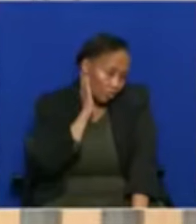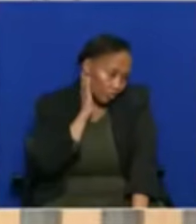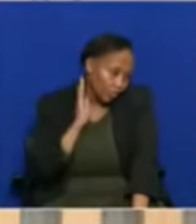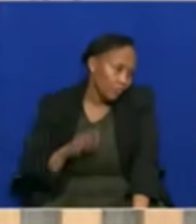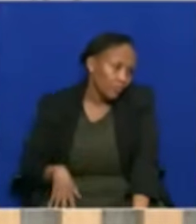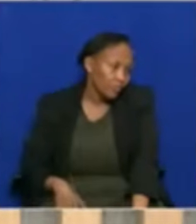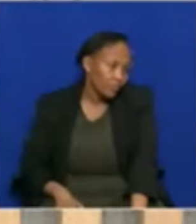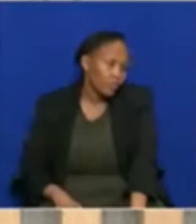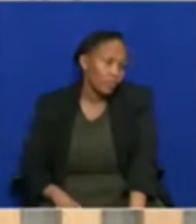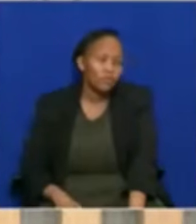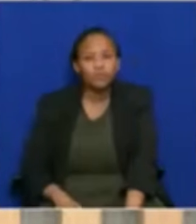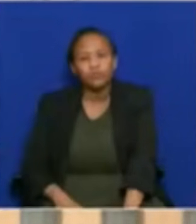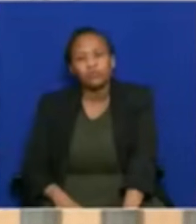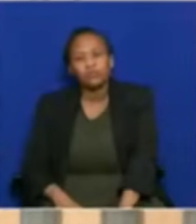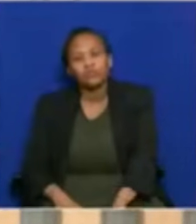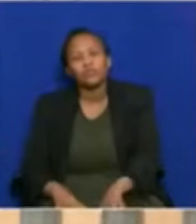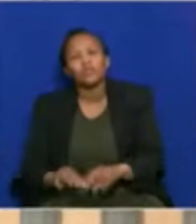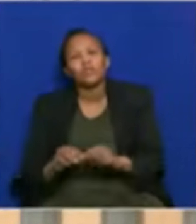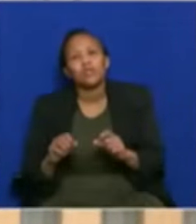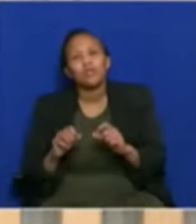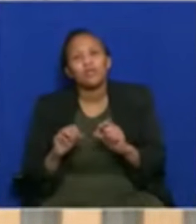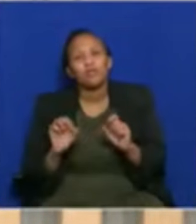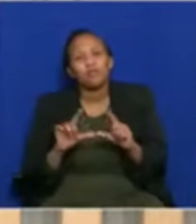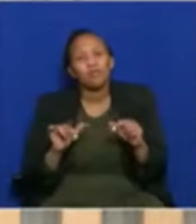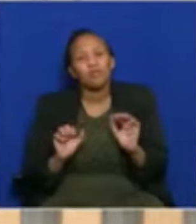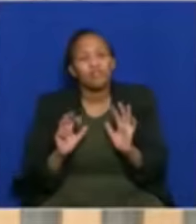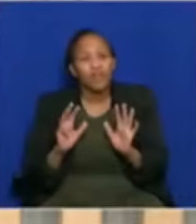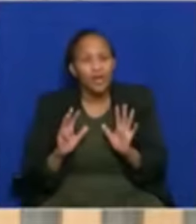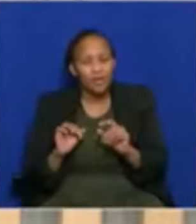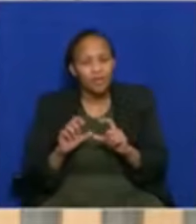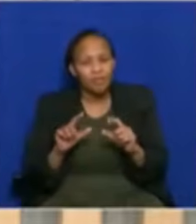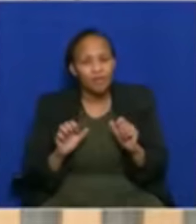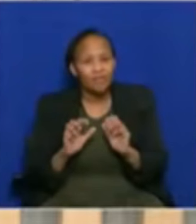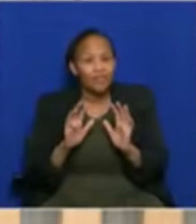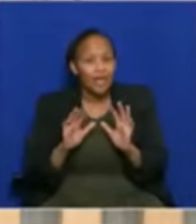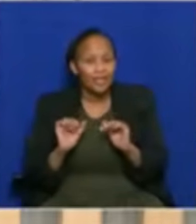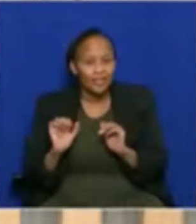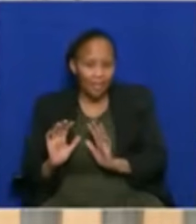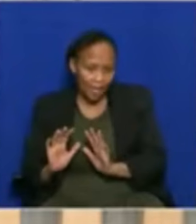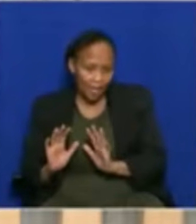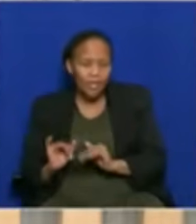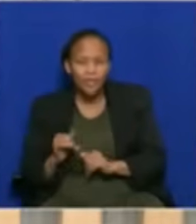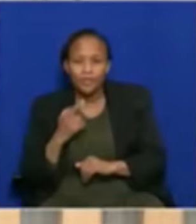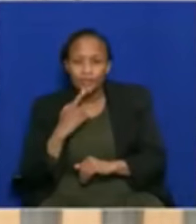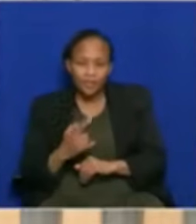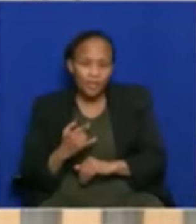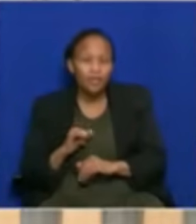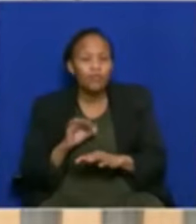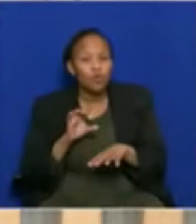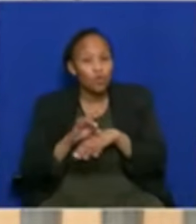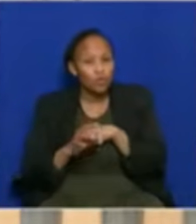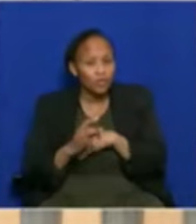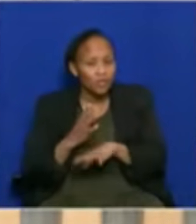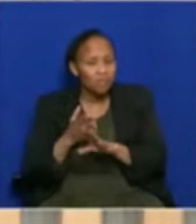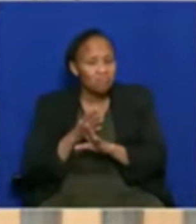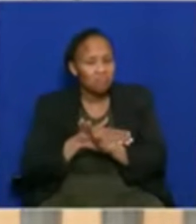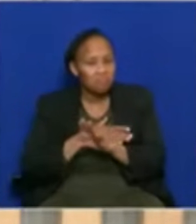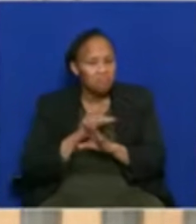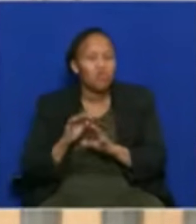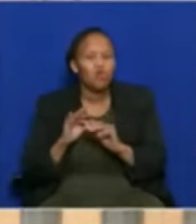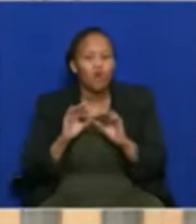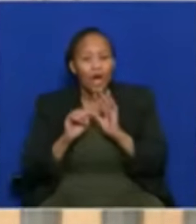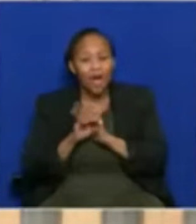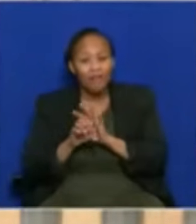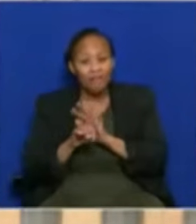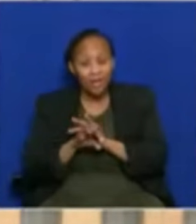9. Paragraph 9 and 10, he concludes, if I was consulted prior to the post being advertised externally, I would have